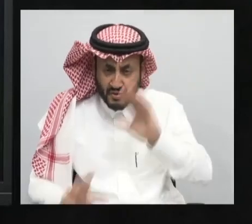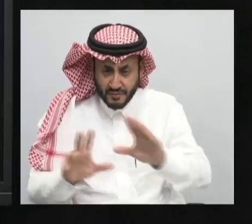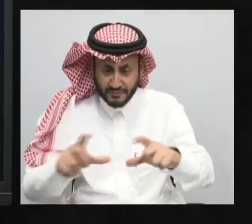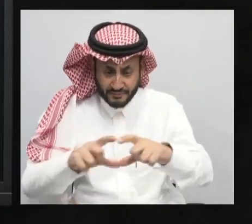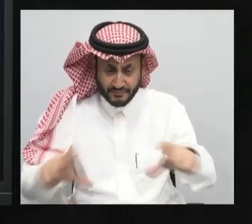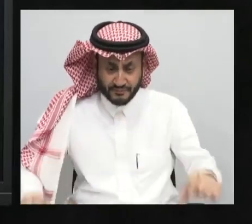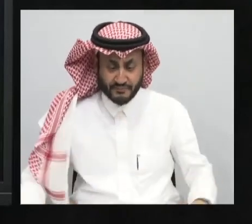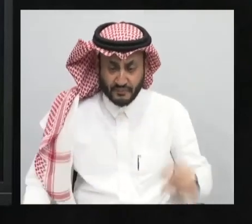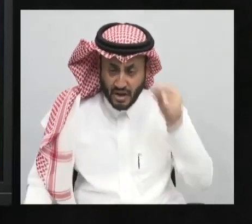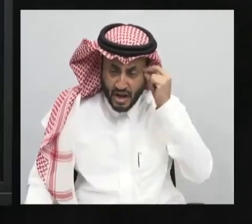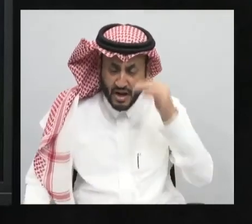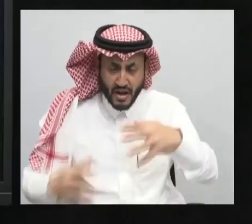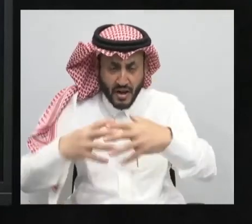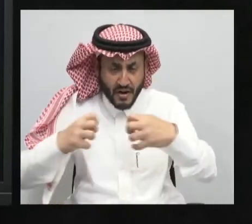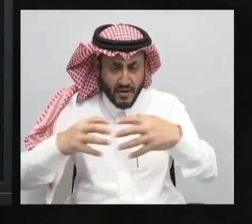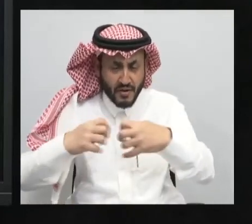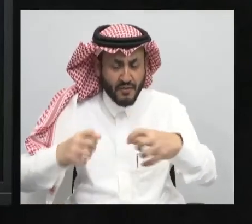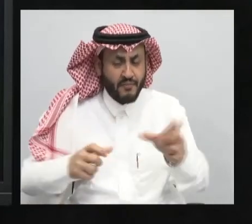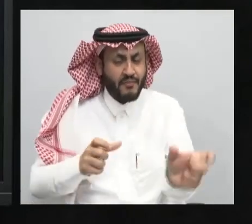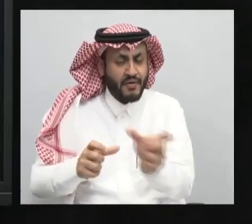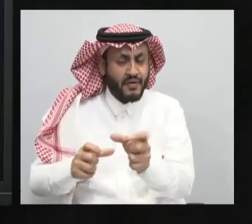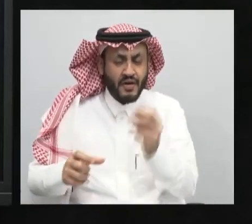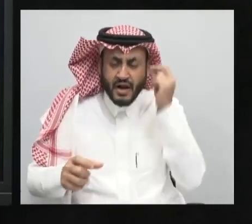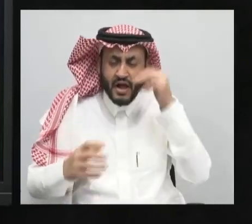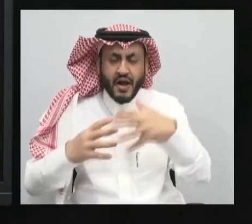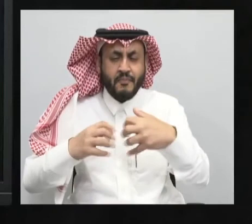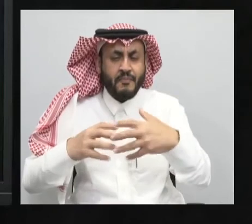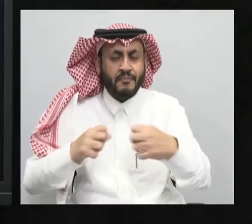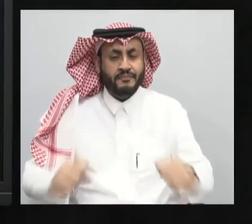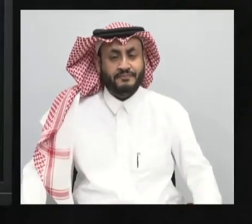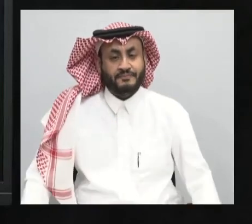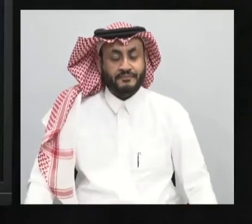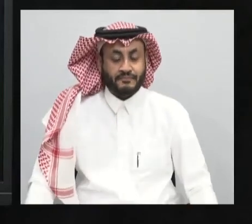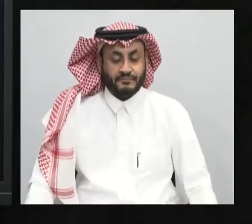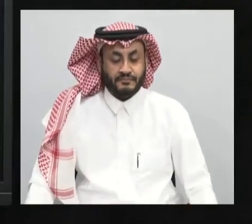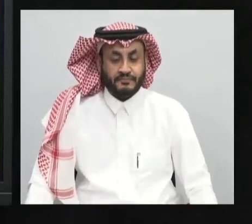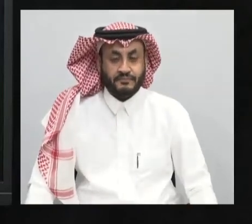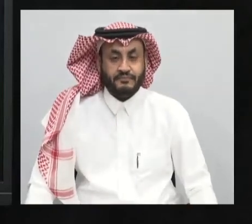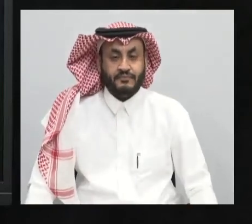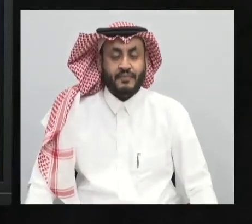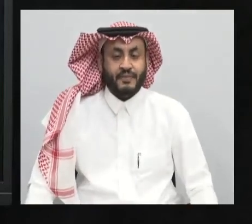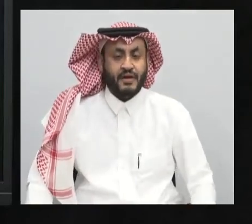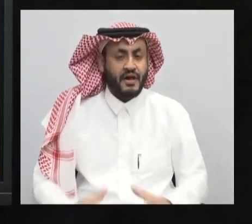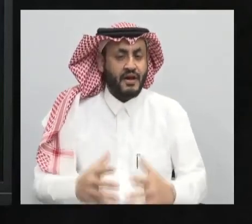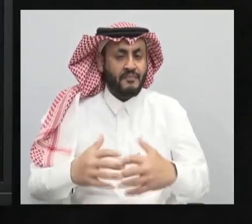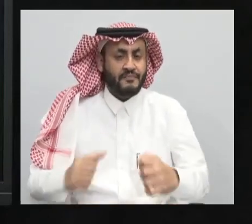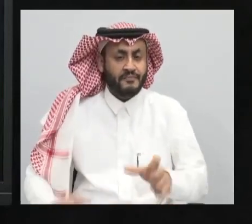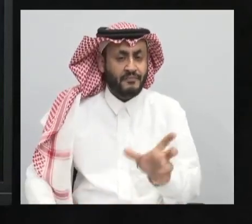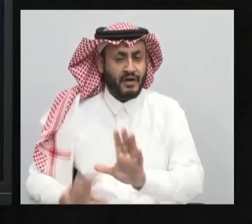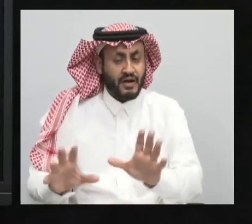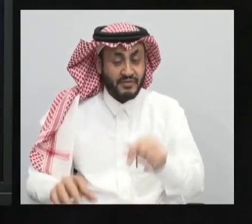Language and Context. We know every word and what does these words, what do these